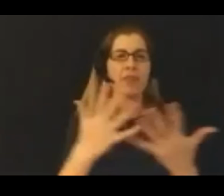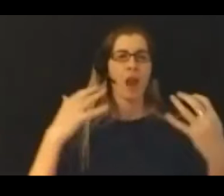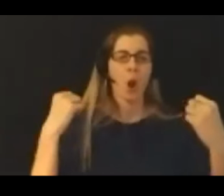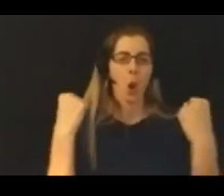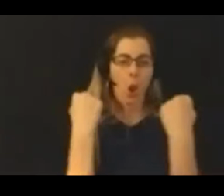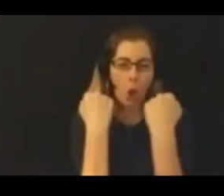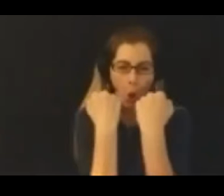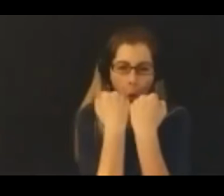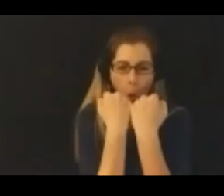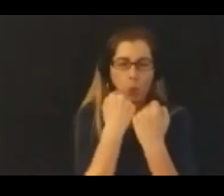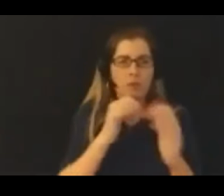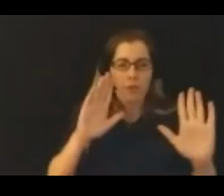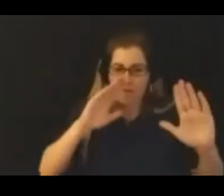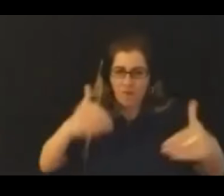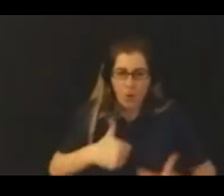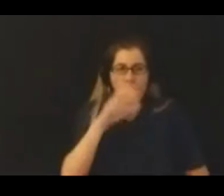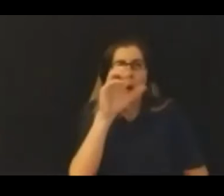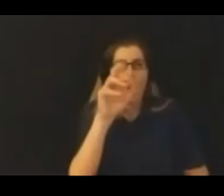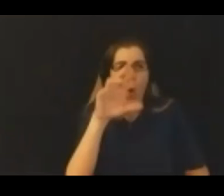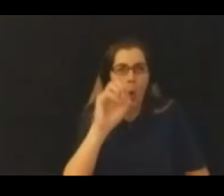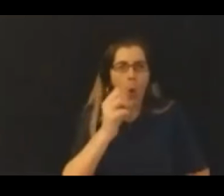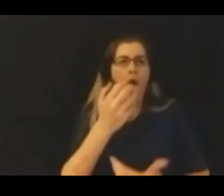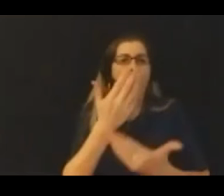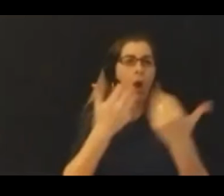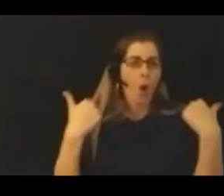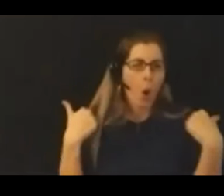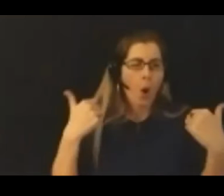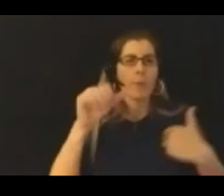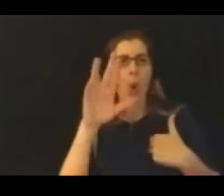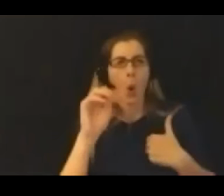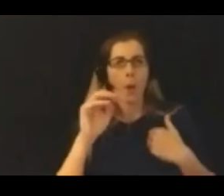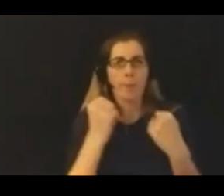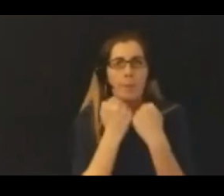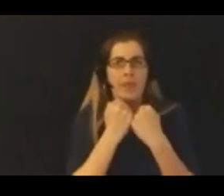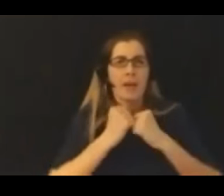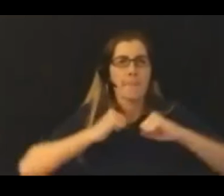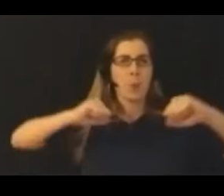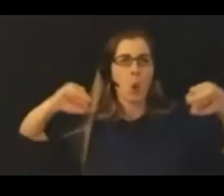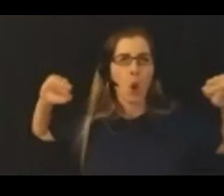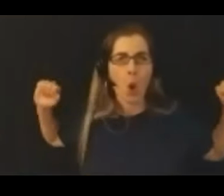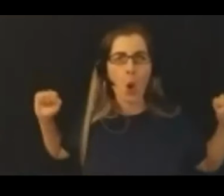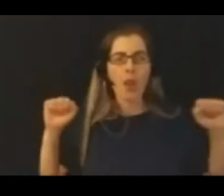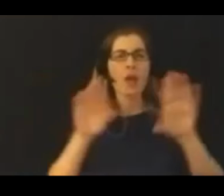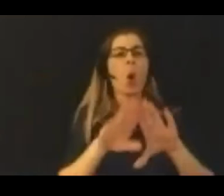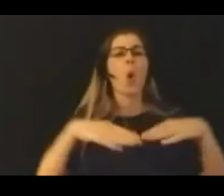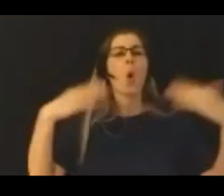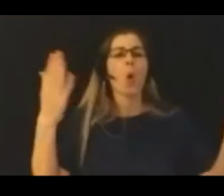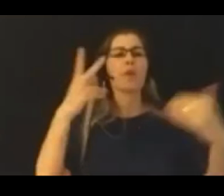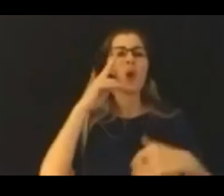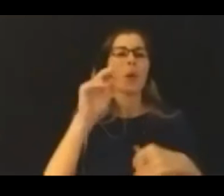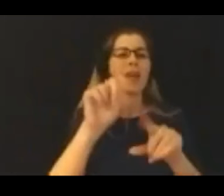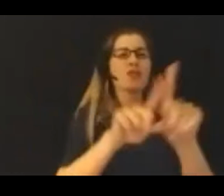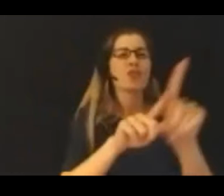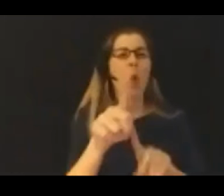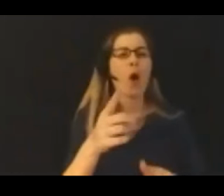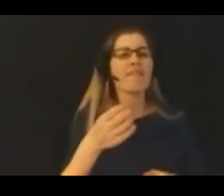of the body, bring your knees close, bring your arms close, and then reach away like you're blossoming like a starfish. Beautiful,